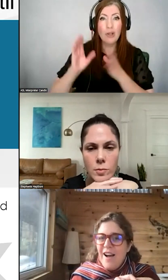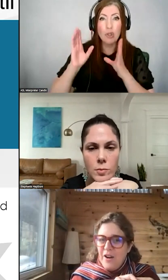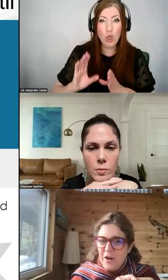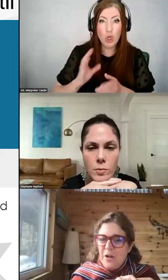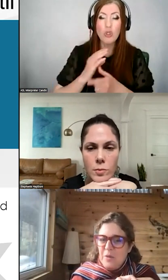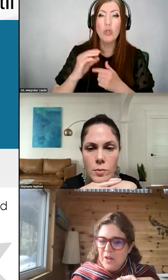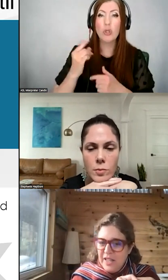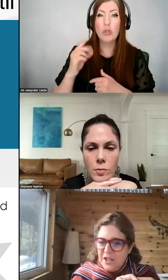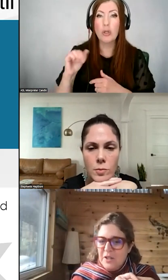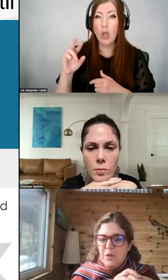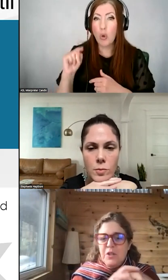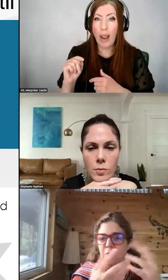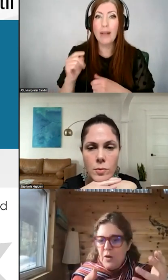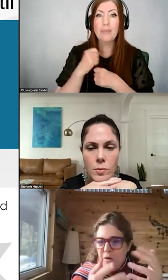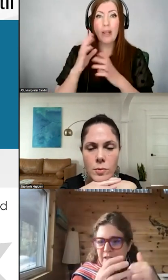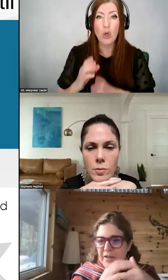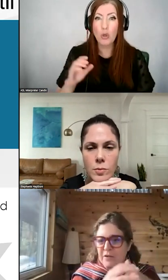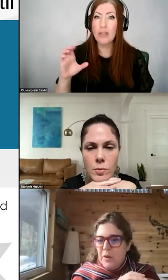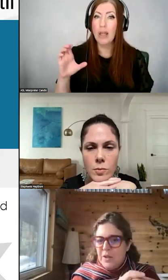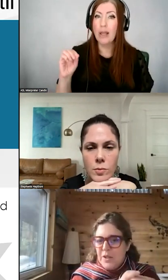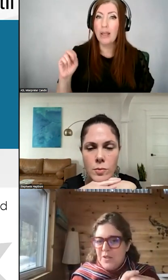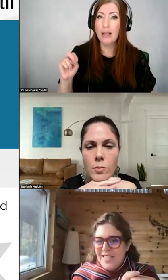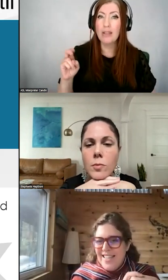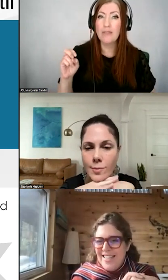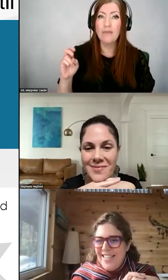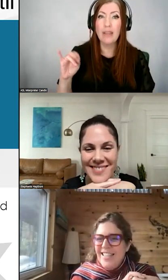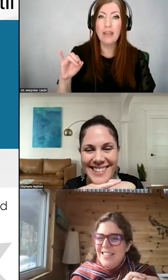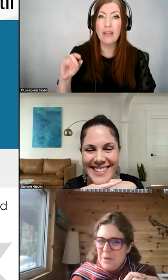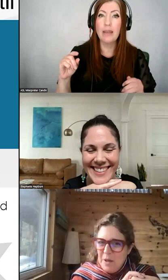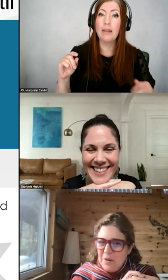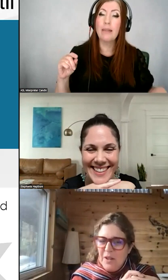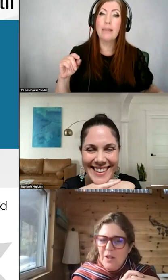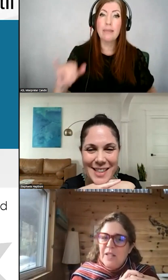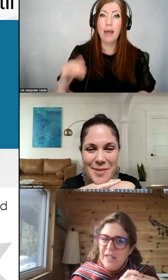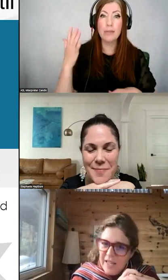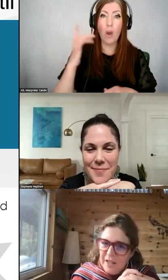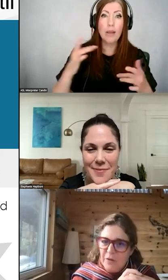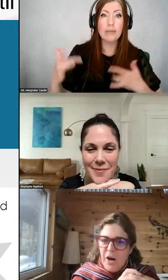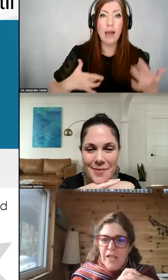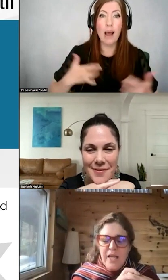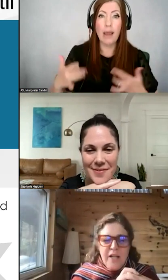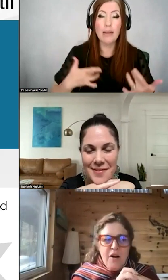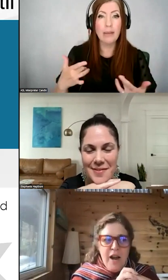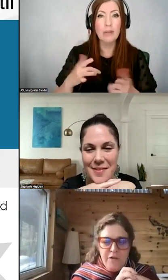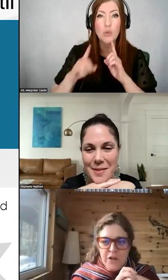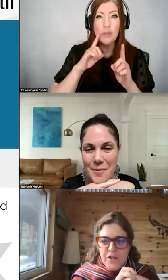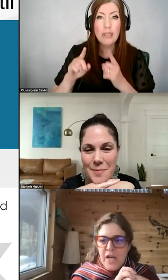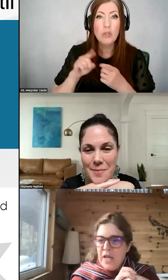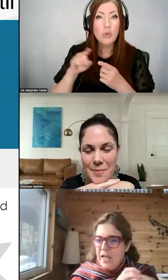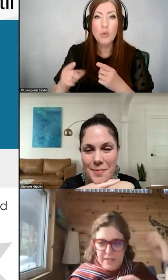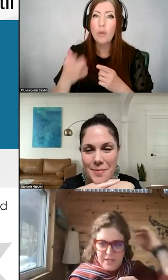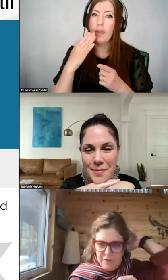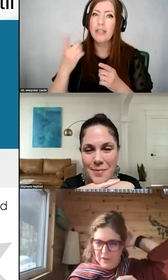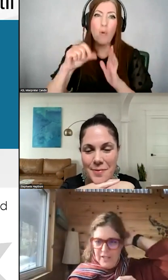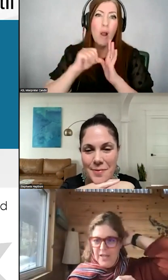hard on our communications, which is part of why, Stephanie, we were so excited to speak with you, and thank you for highlighting our efforts.